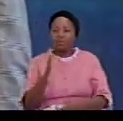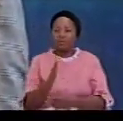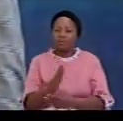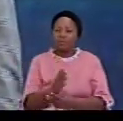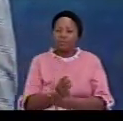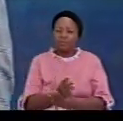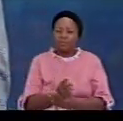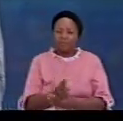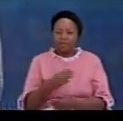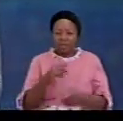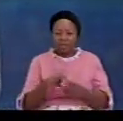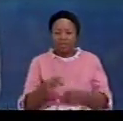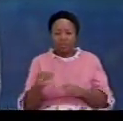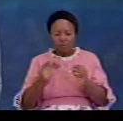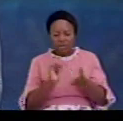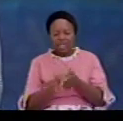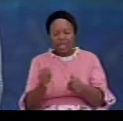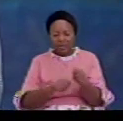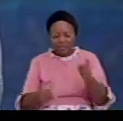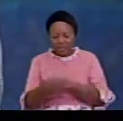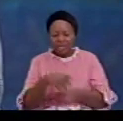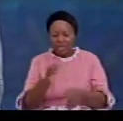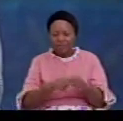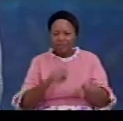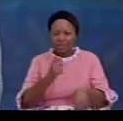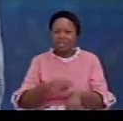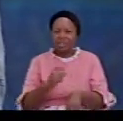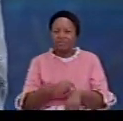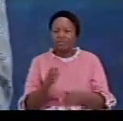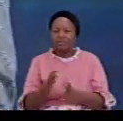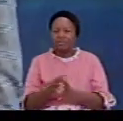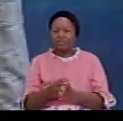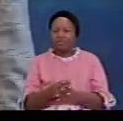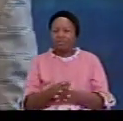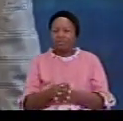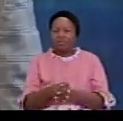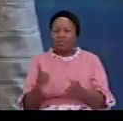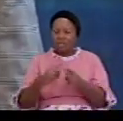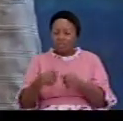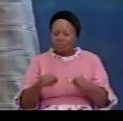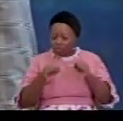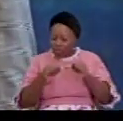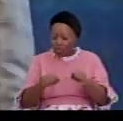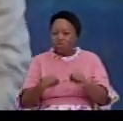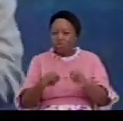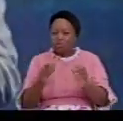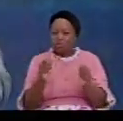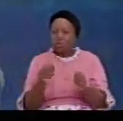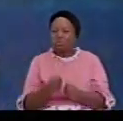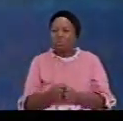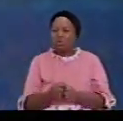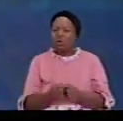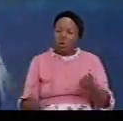And you do that every day, every time. And you continue until you die.